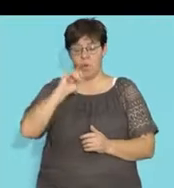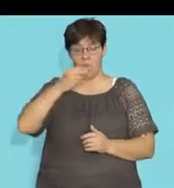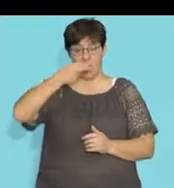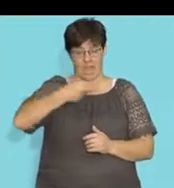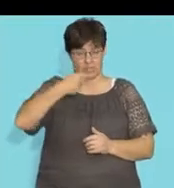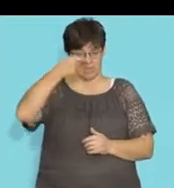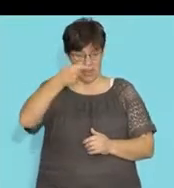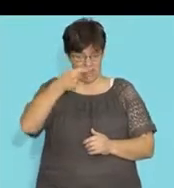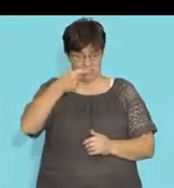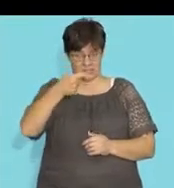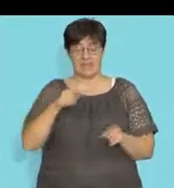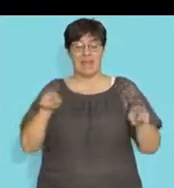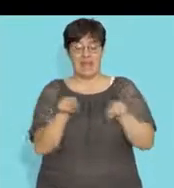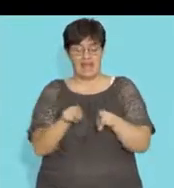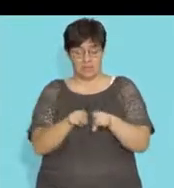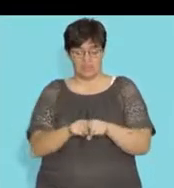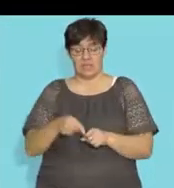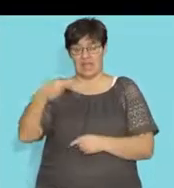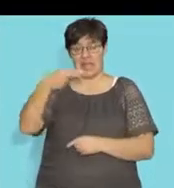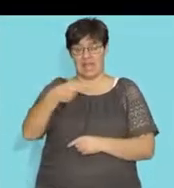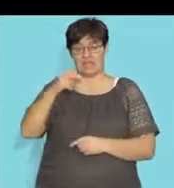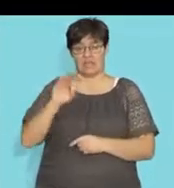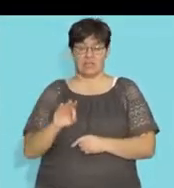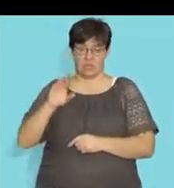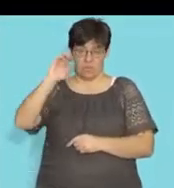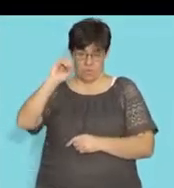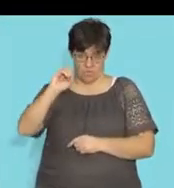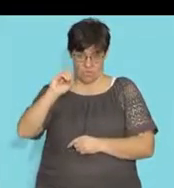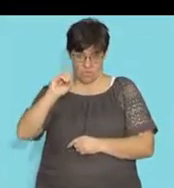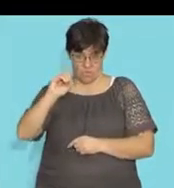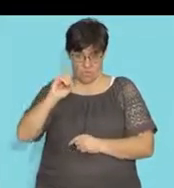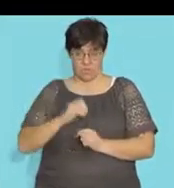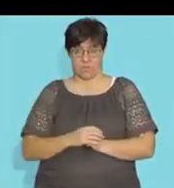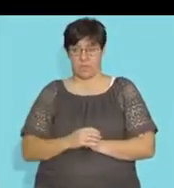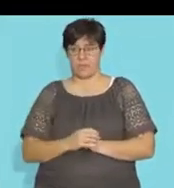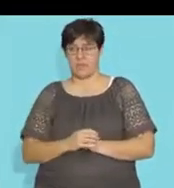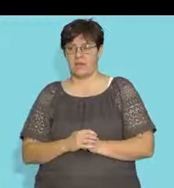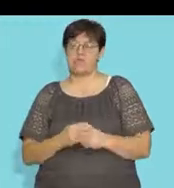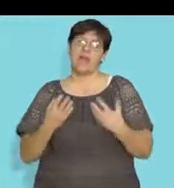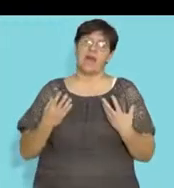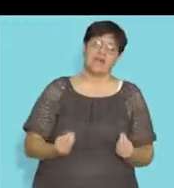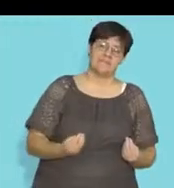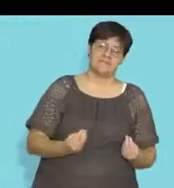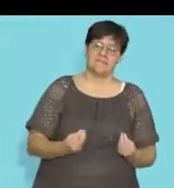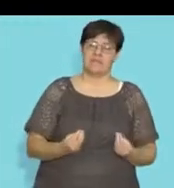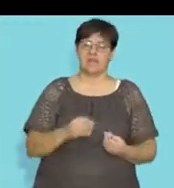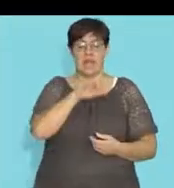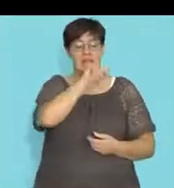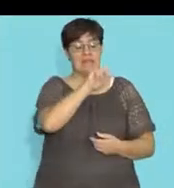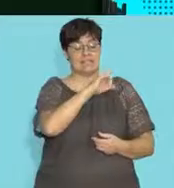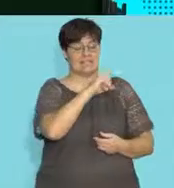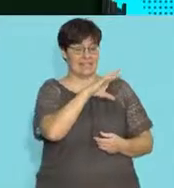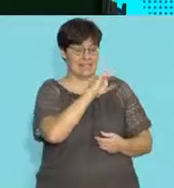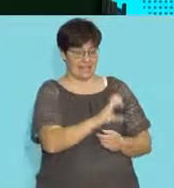ion concentration is equal to your hydronium ion concentration. When you have an acidic